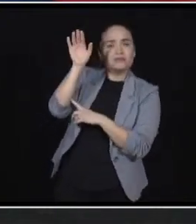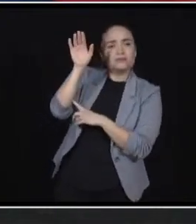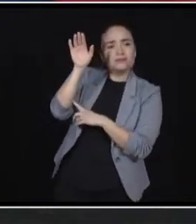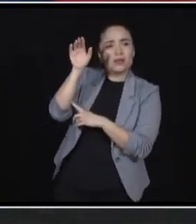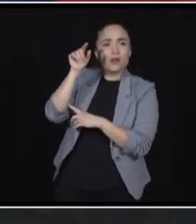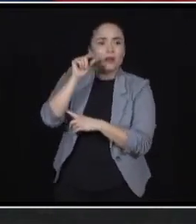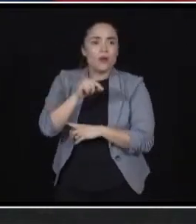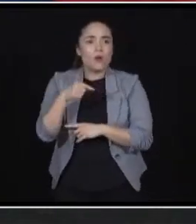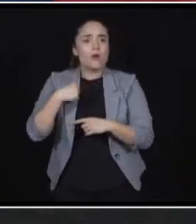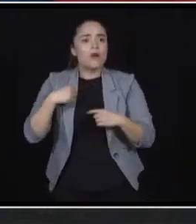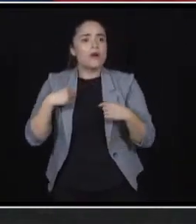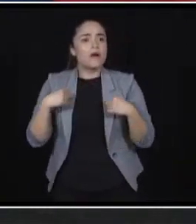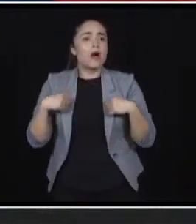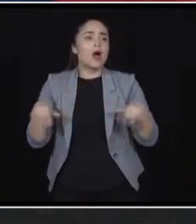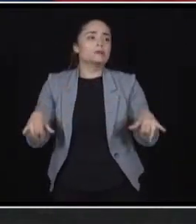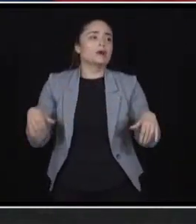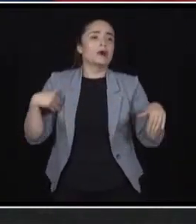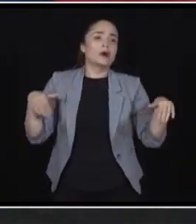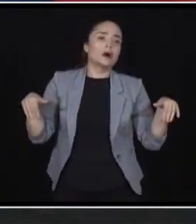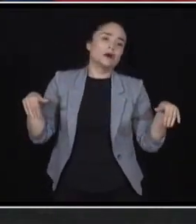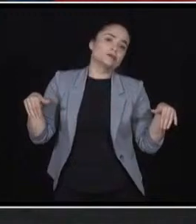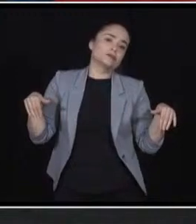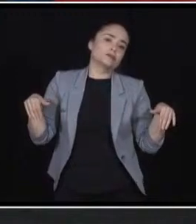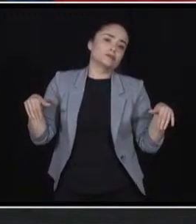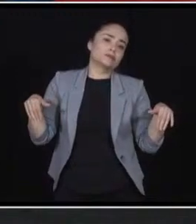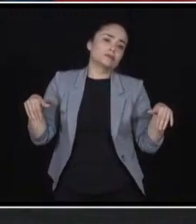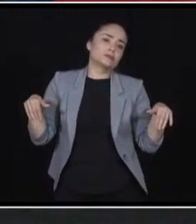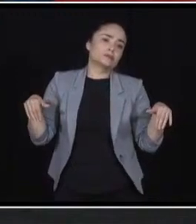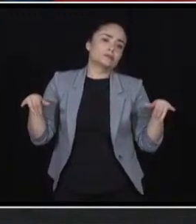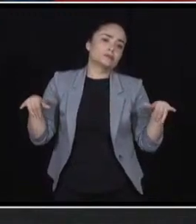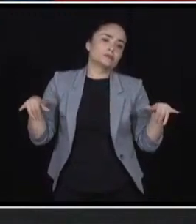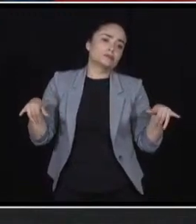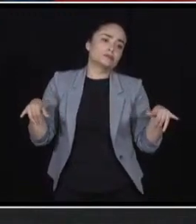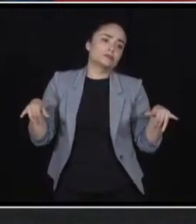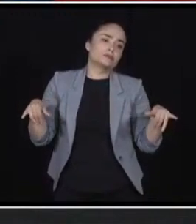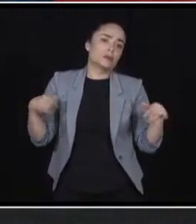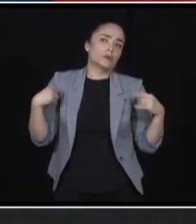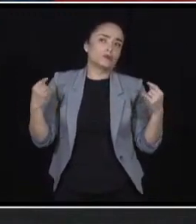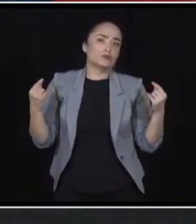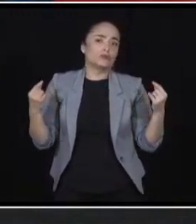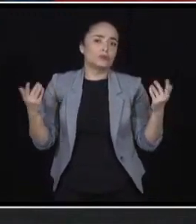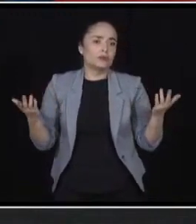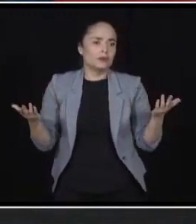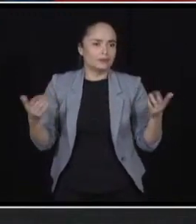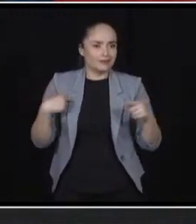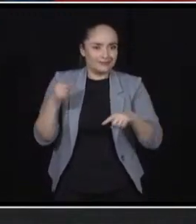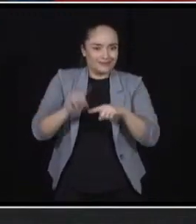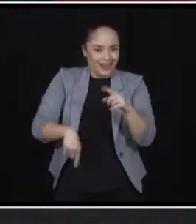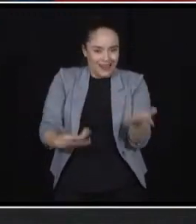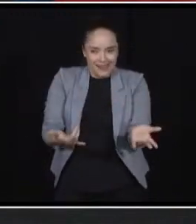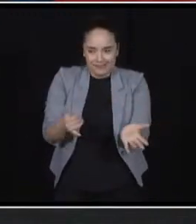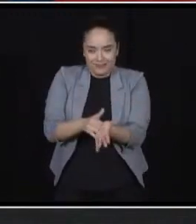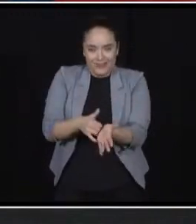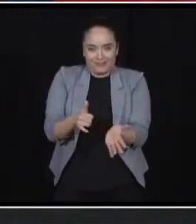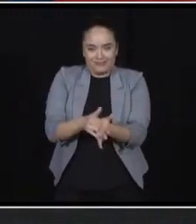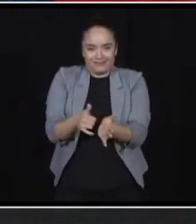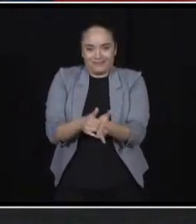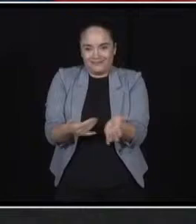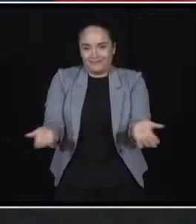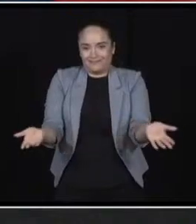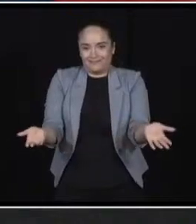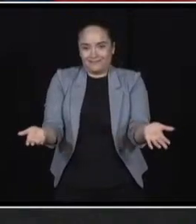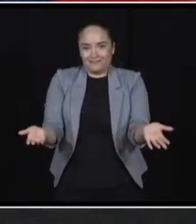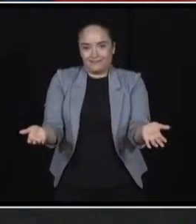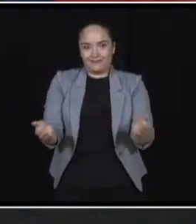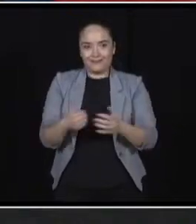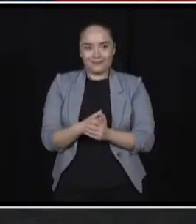still and keep the exact same position the whole time, it's just not realistic. It just isn't. It's easy, and I'm not